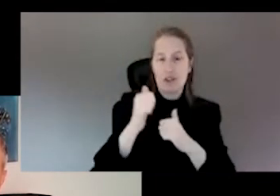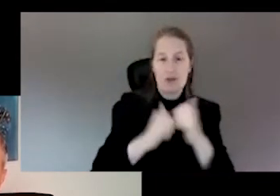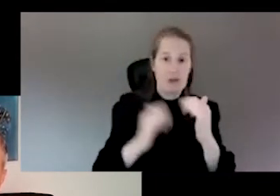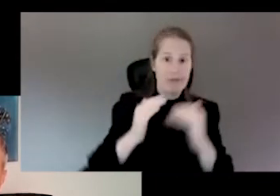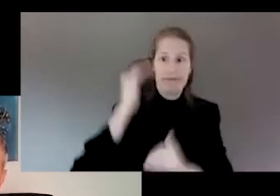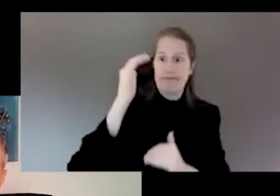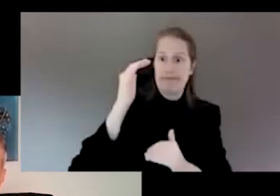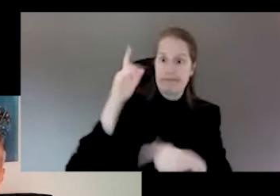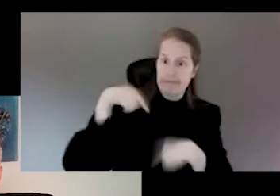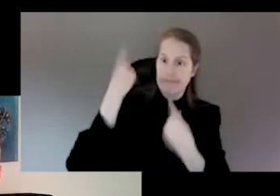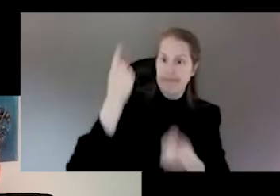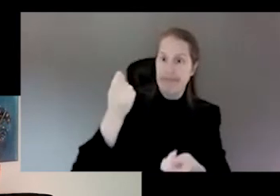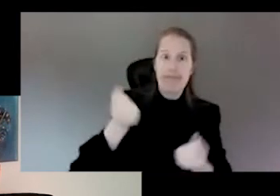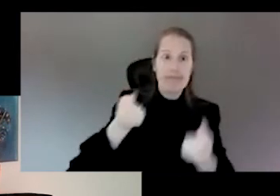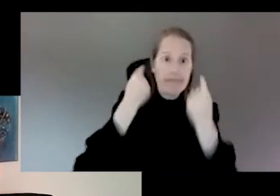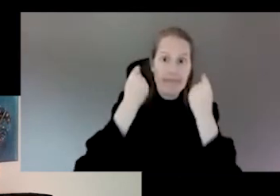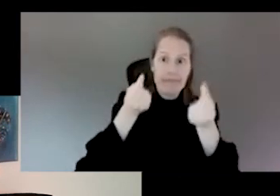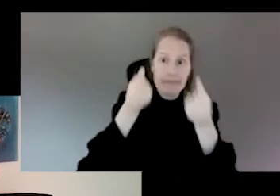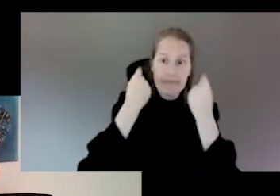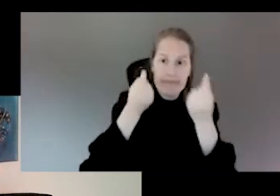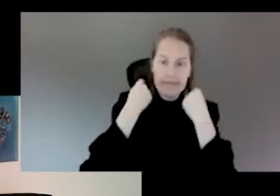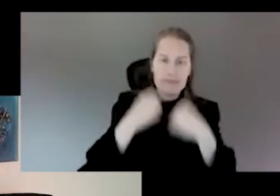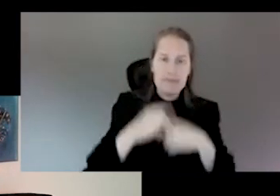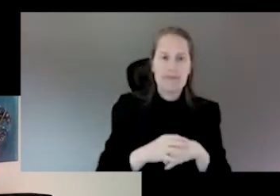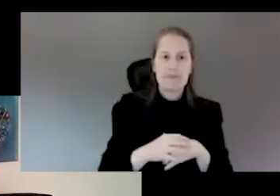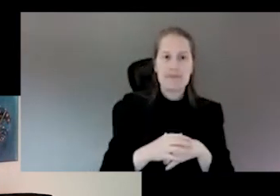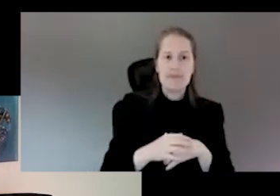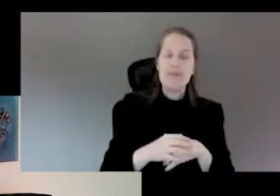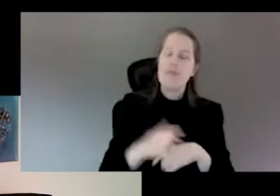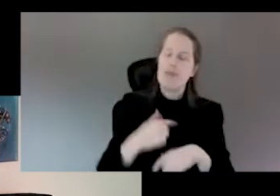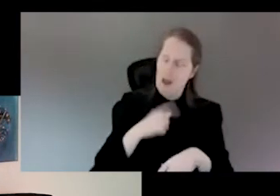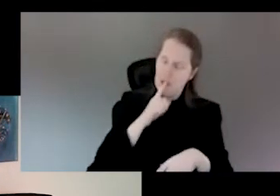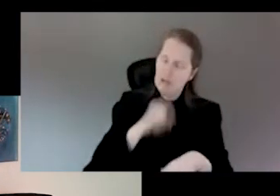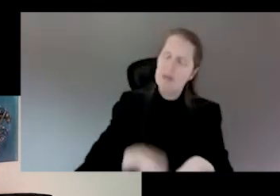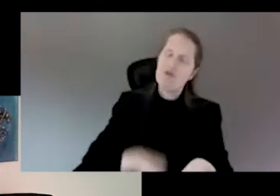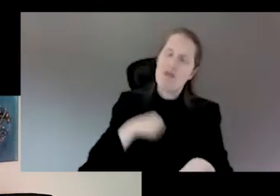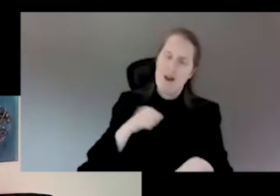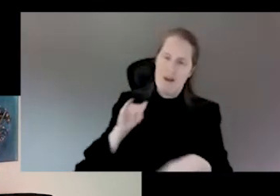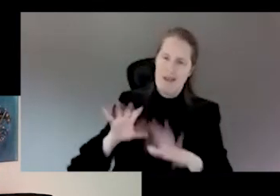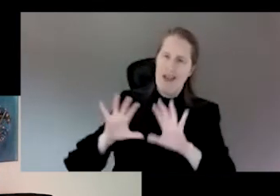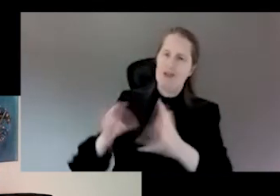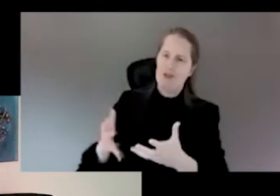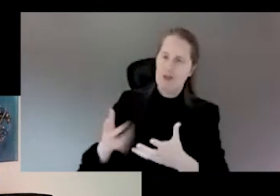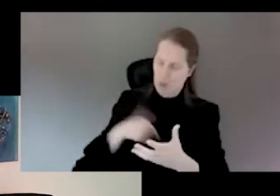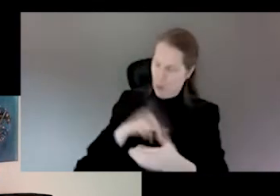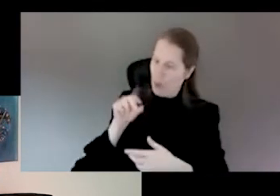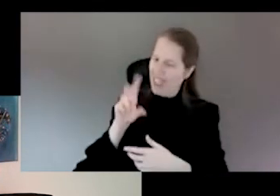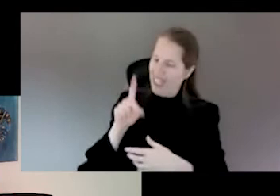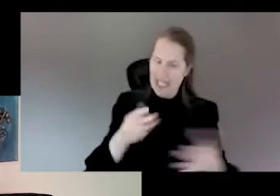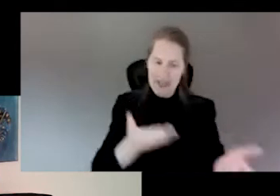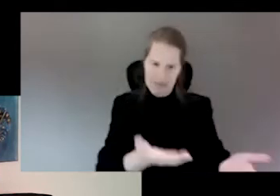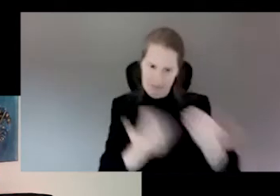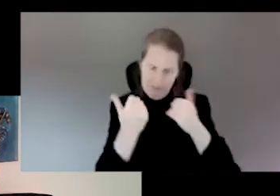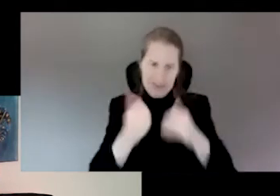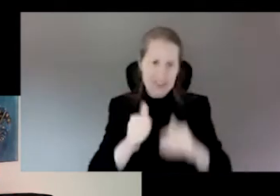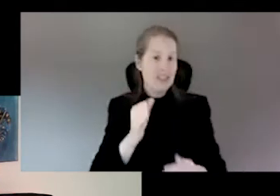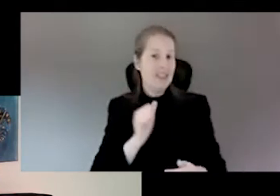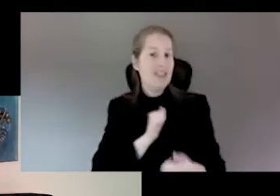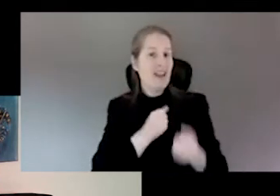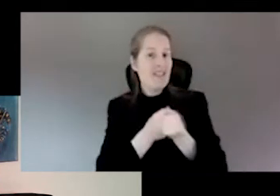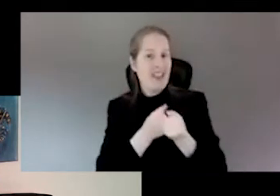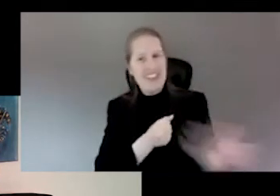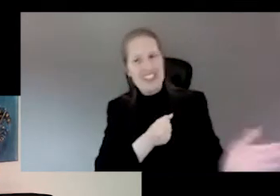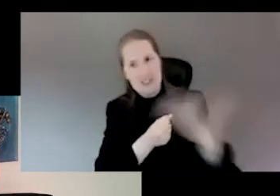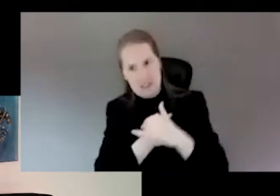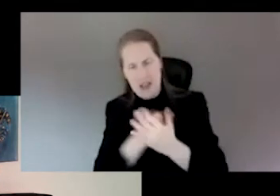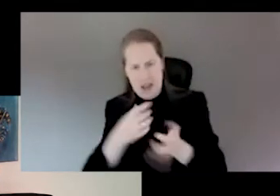to occur. And I'm really proud of the group in that, we brought in self-advocates into this discussion. We brought